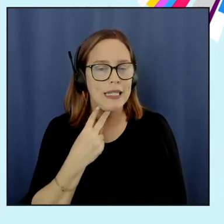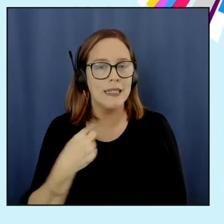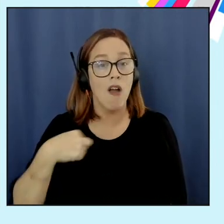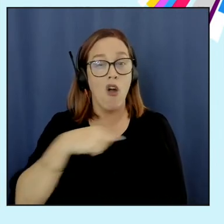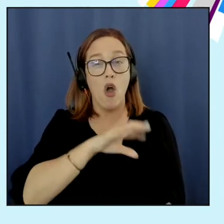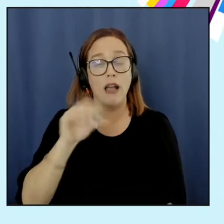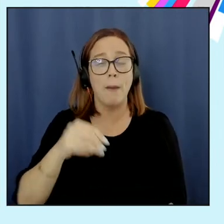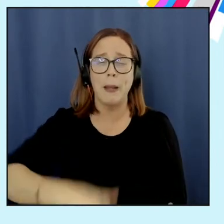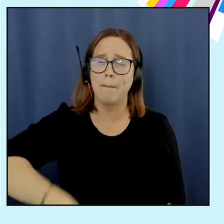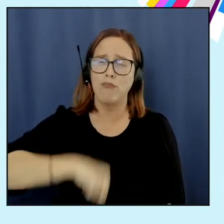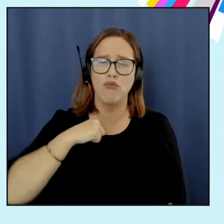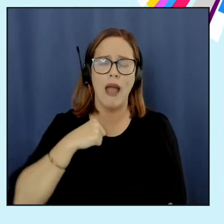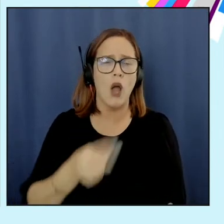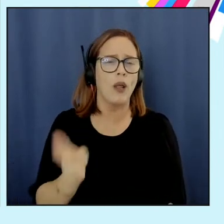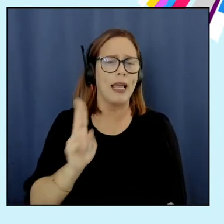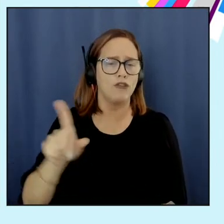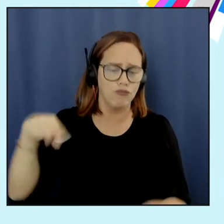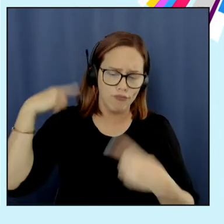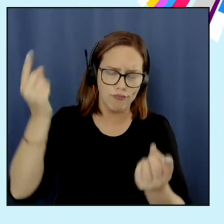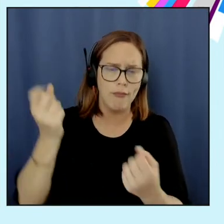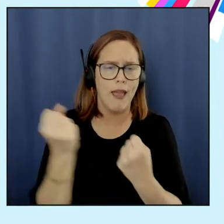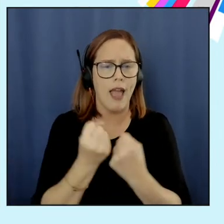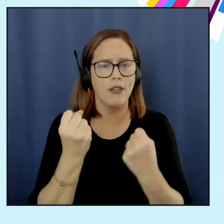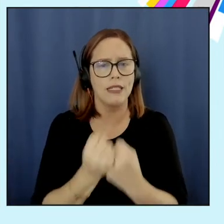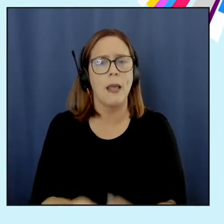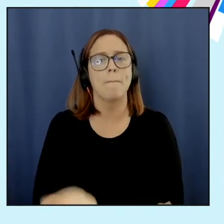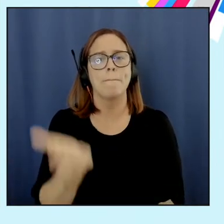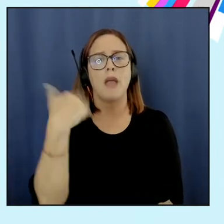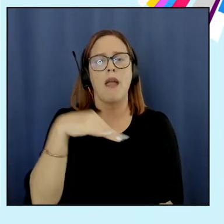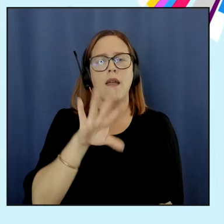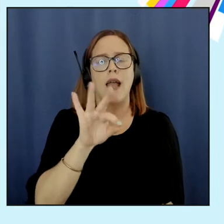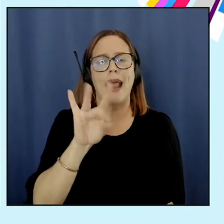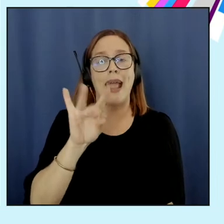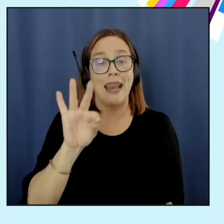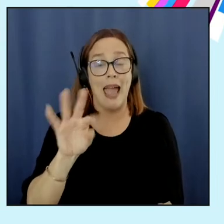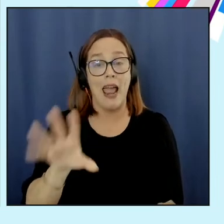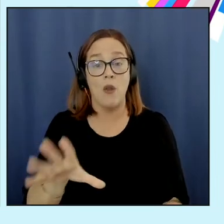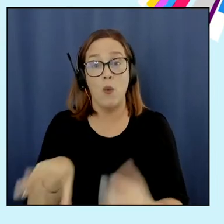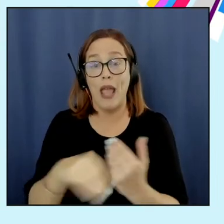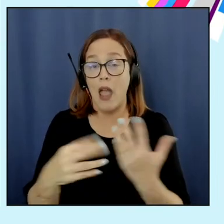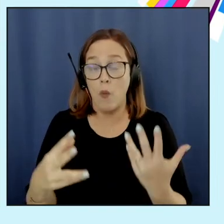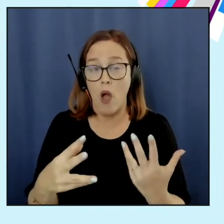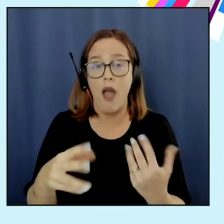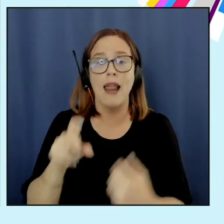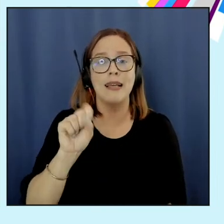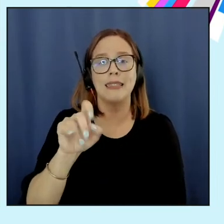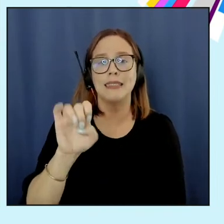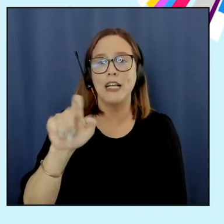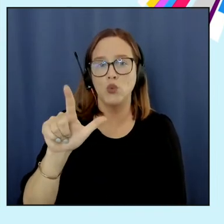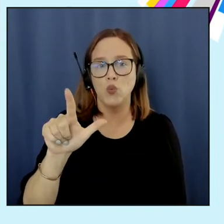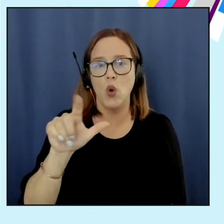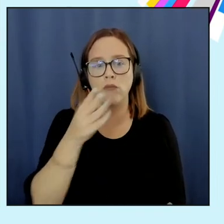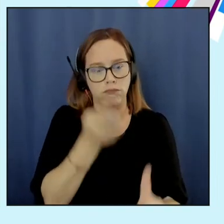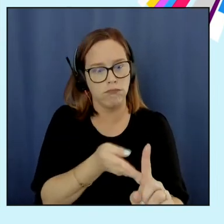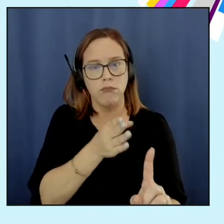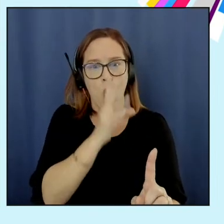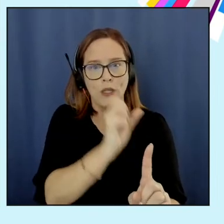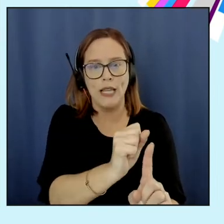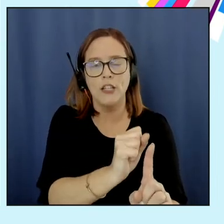advocacy. Way back in 1989, we added sexual orientation into our non-discrimination policies.